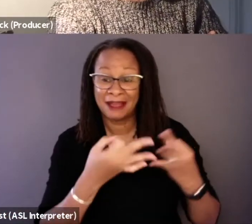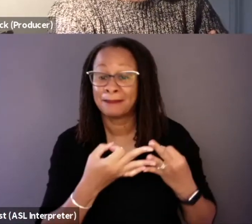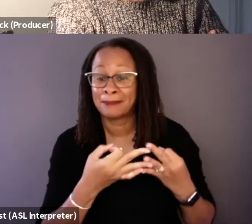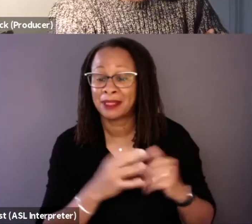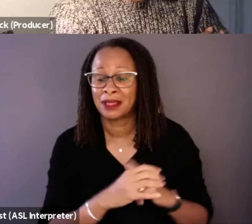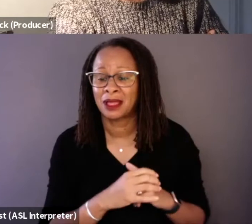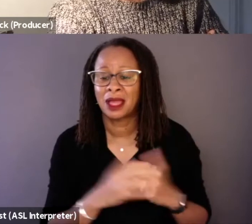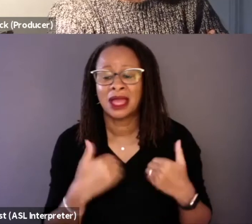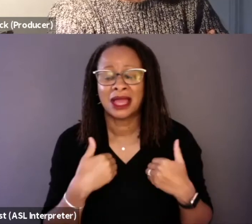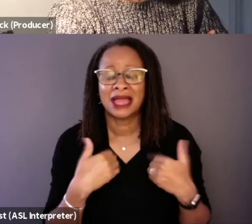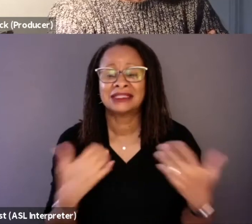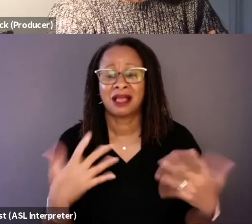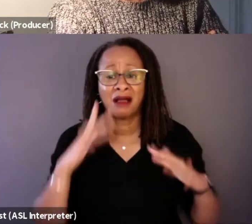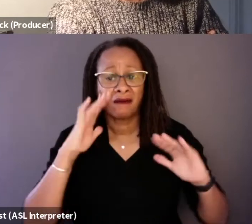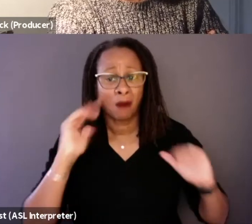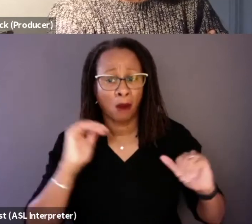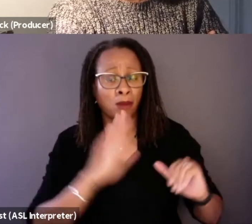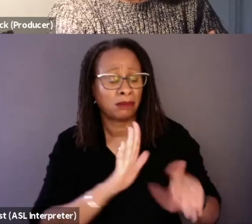lot of hope and